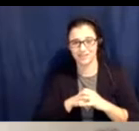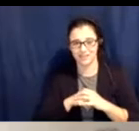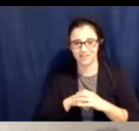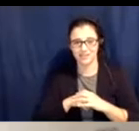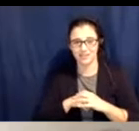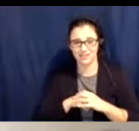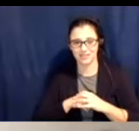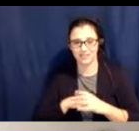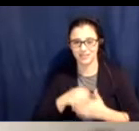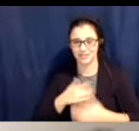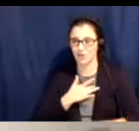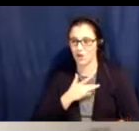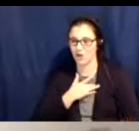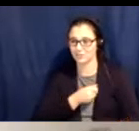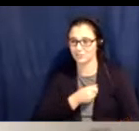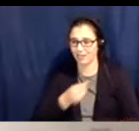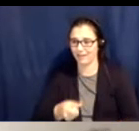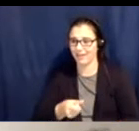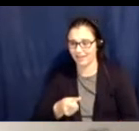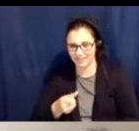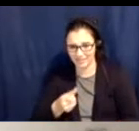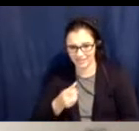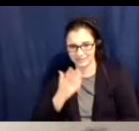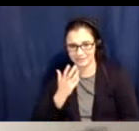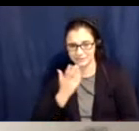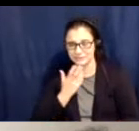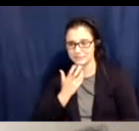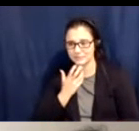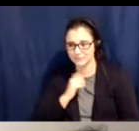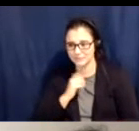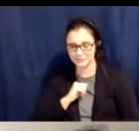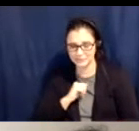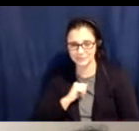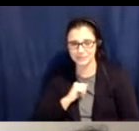Plug in hearts. I mean, oh, that's a very,